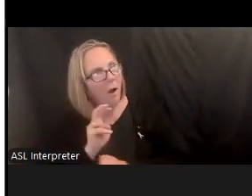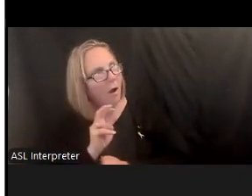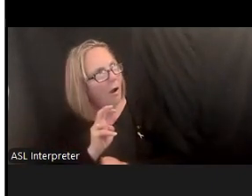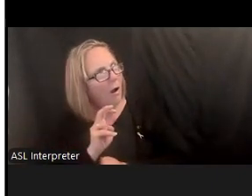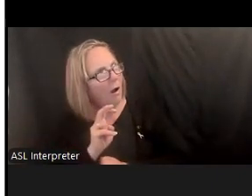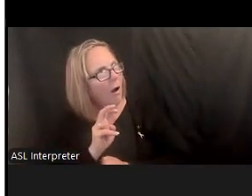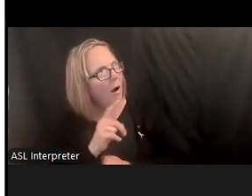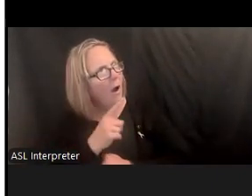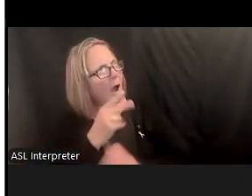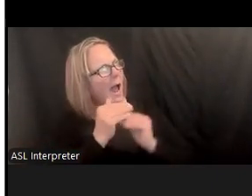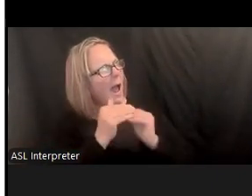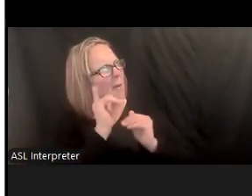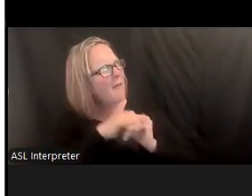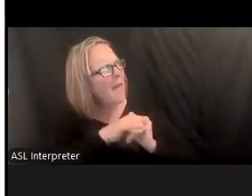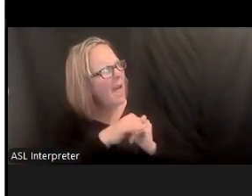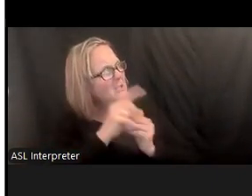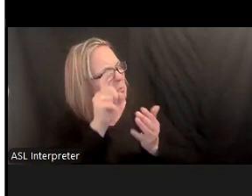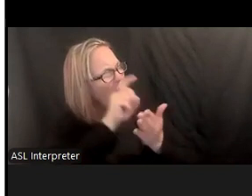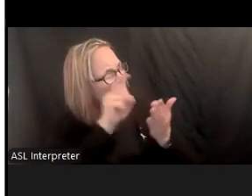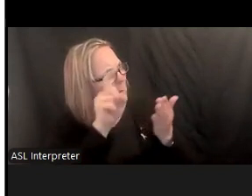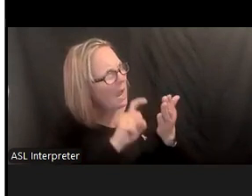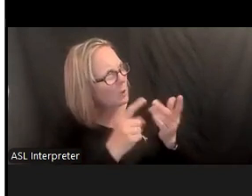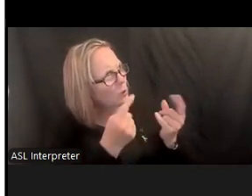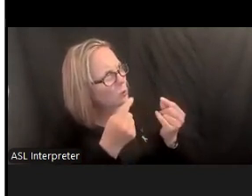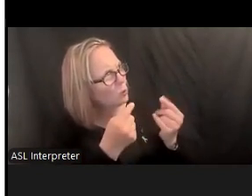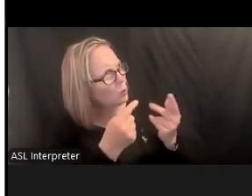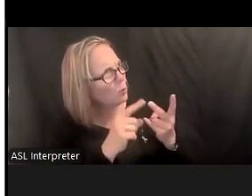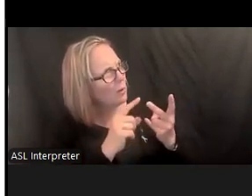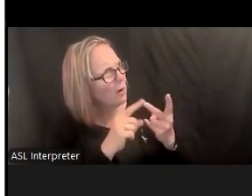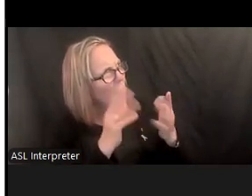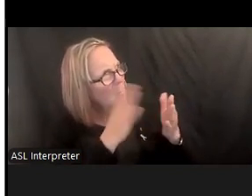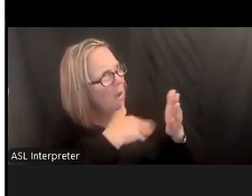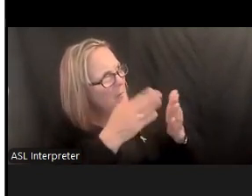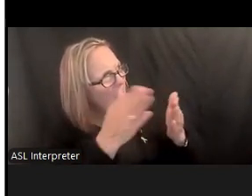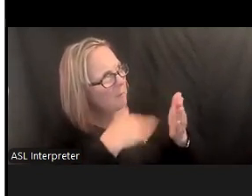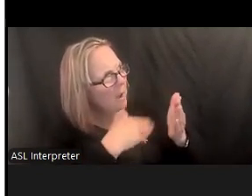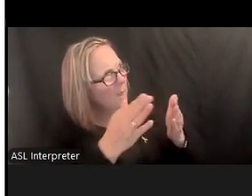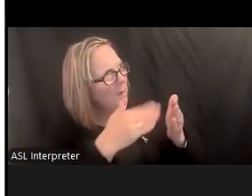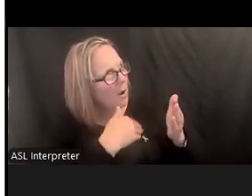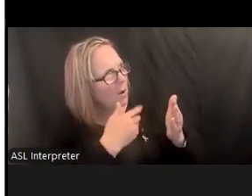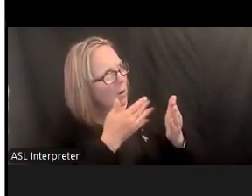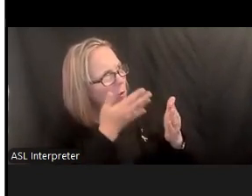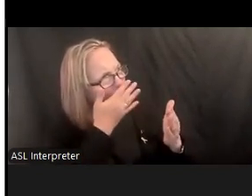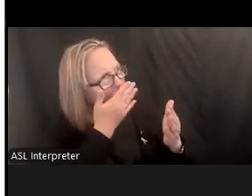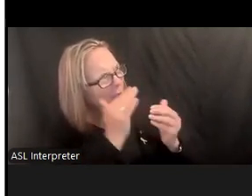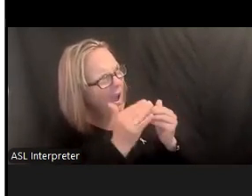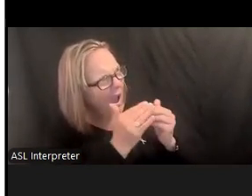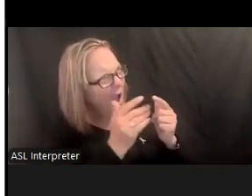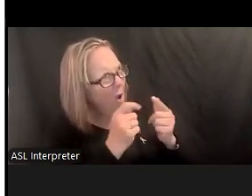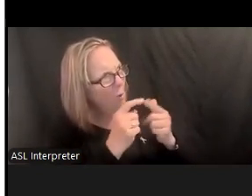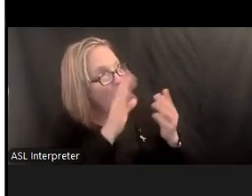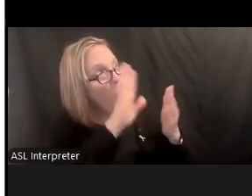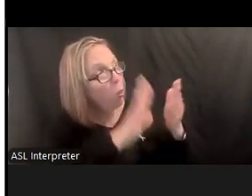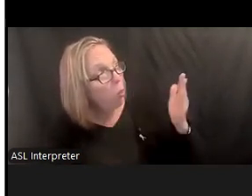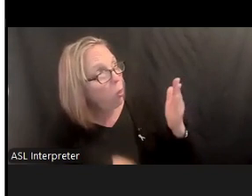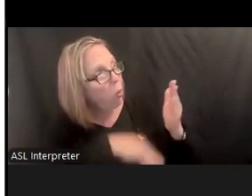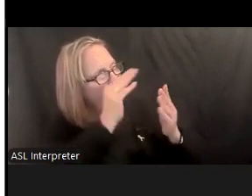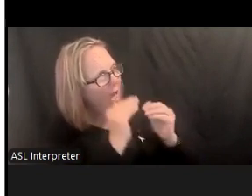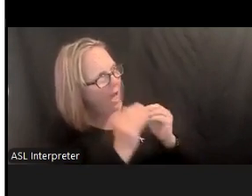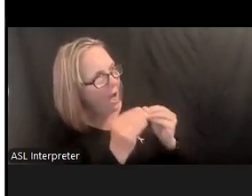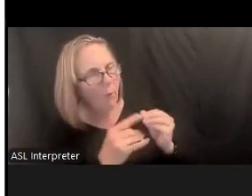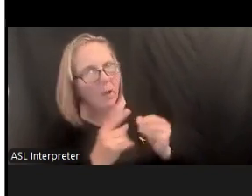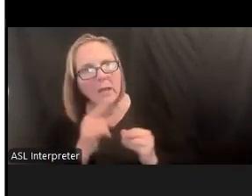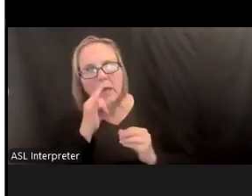how do you spray paint? How do you do this? How do you get these brush strokes? How do you do these things?